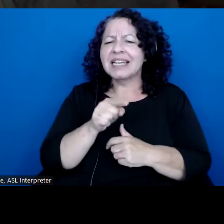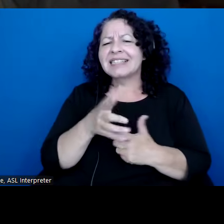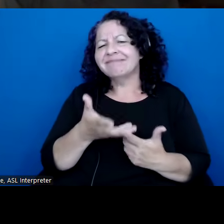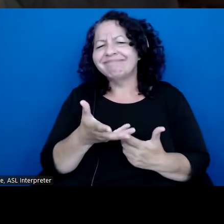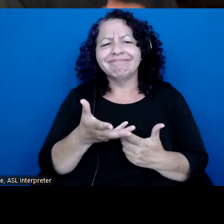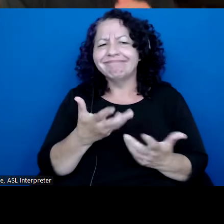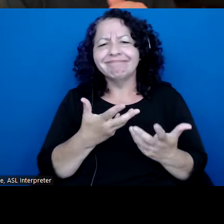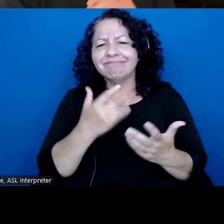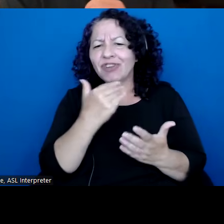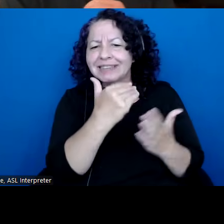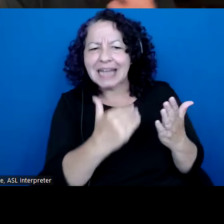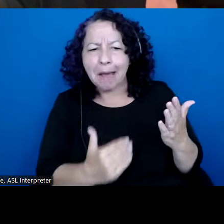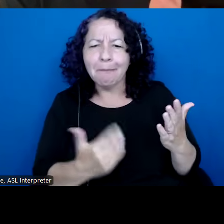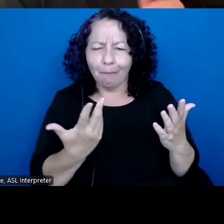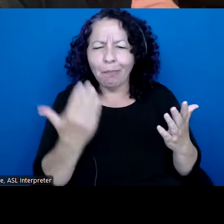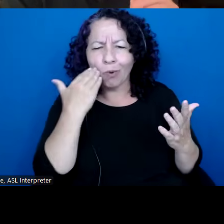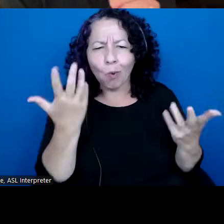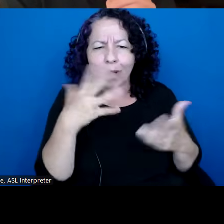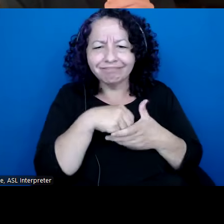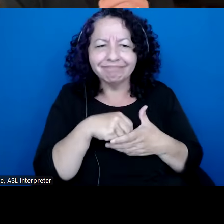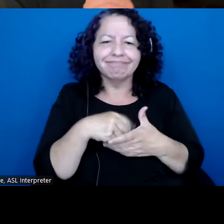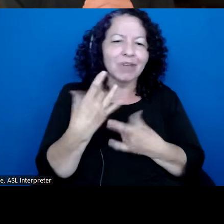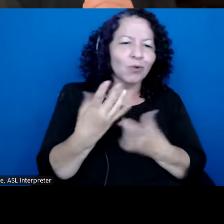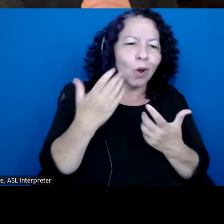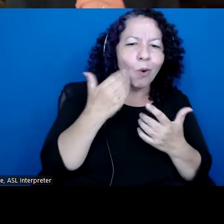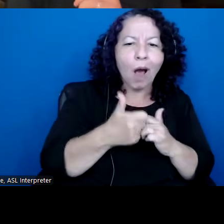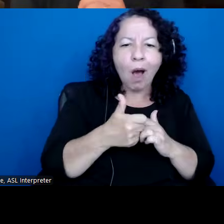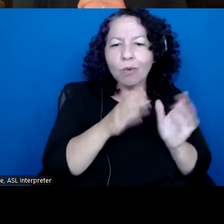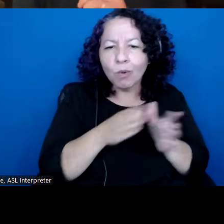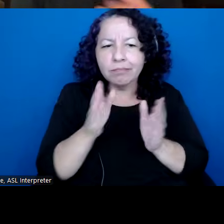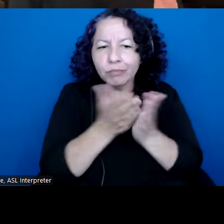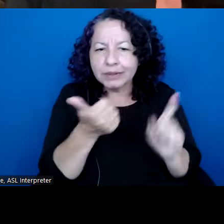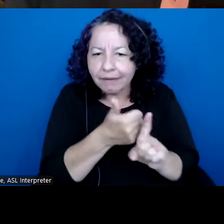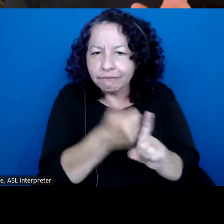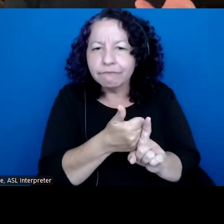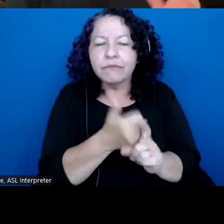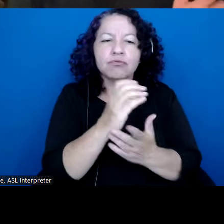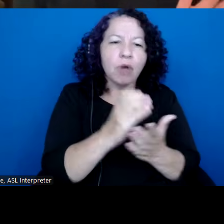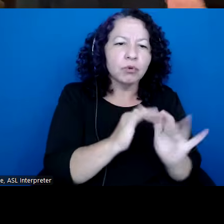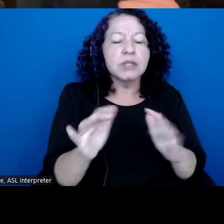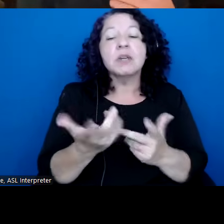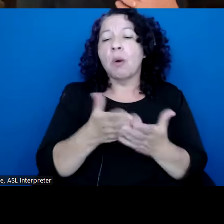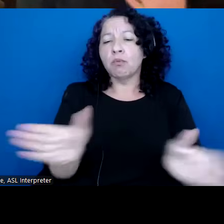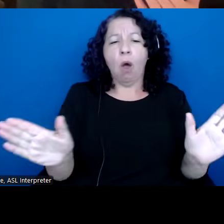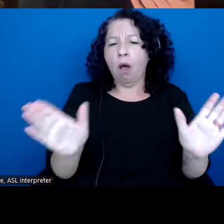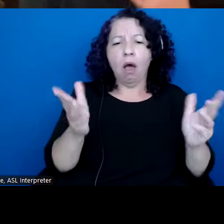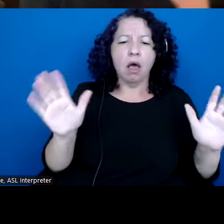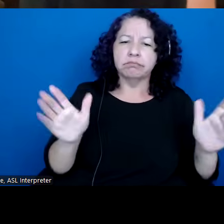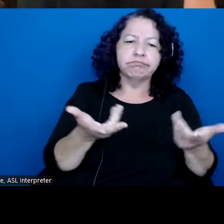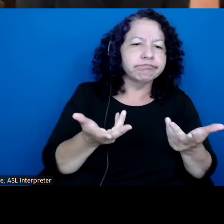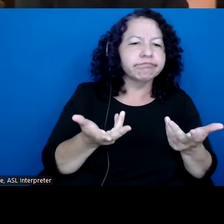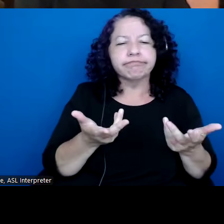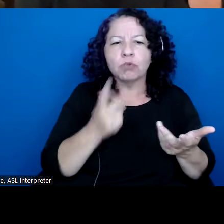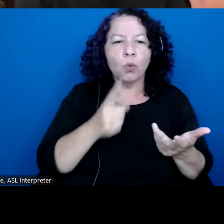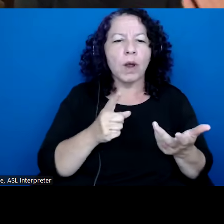table of contents, just in case you're interested. How is this book organized? It moves broadly from a general introduction to sort